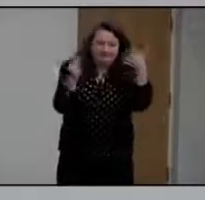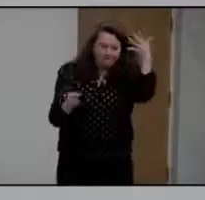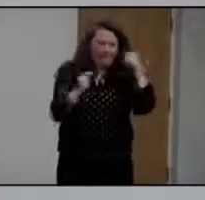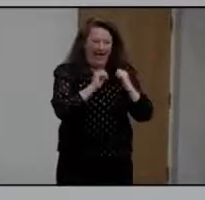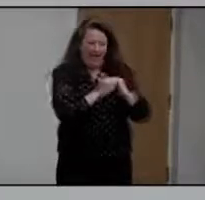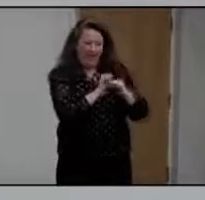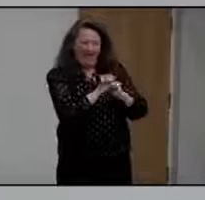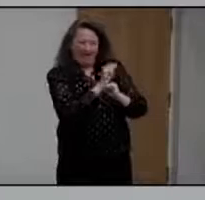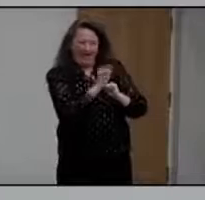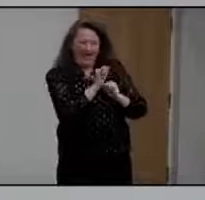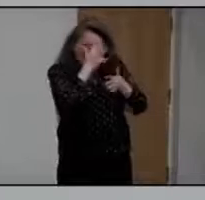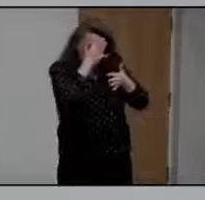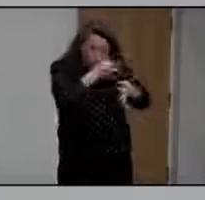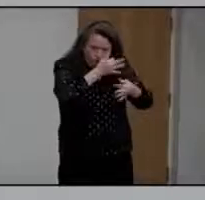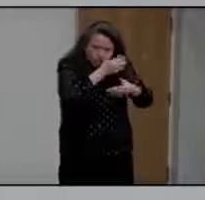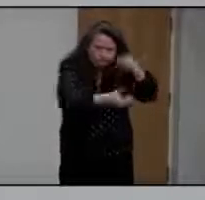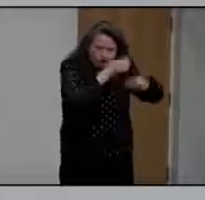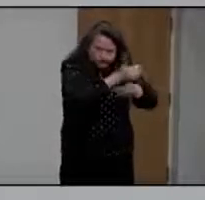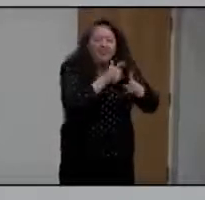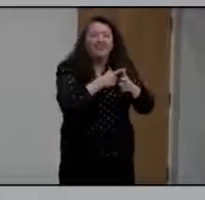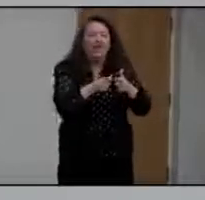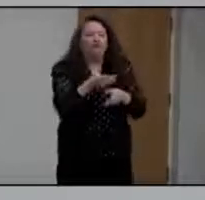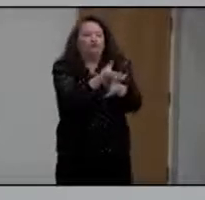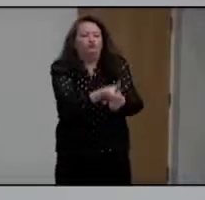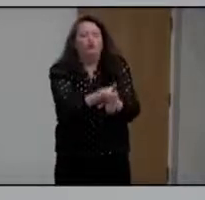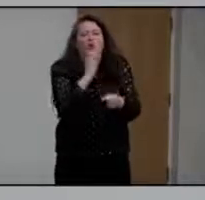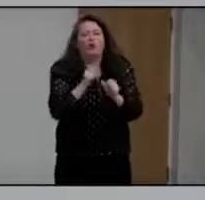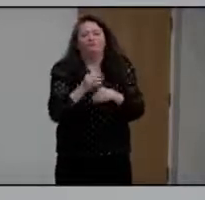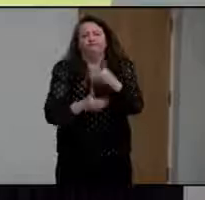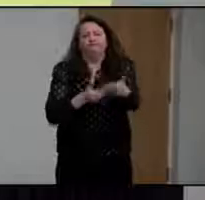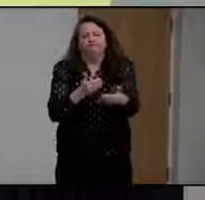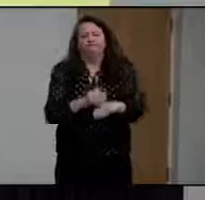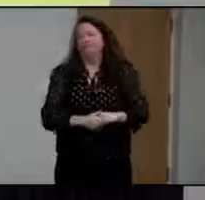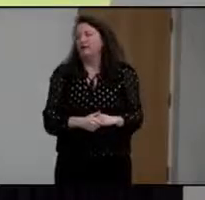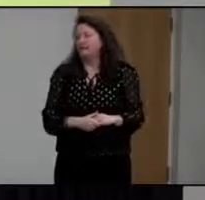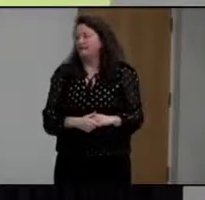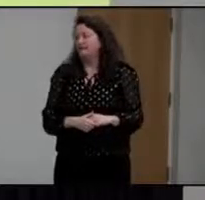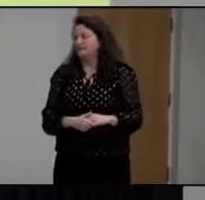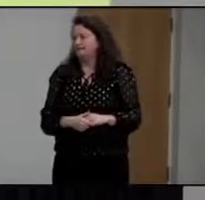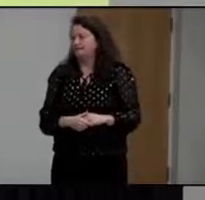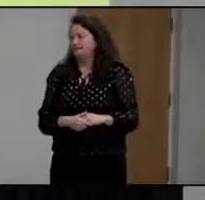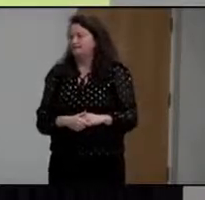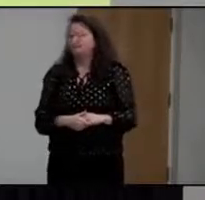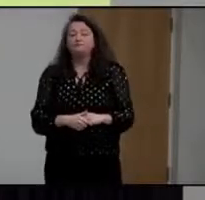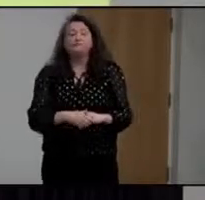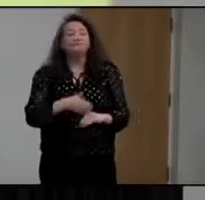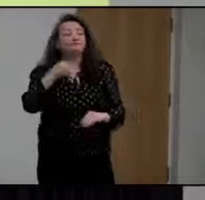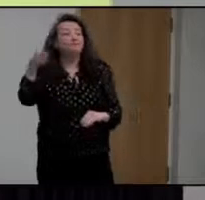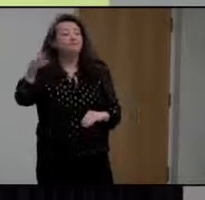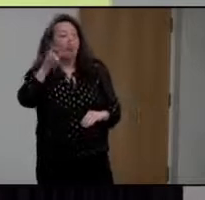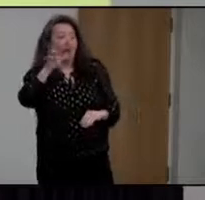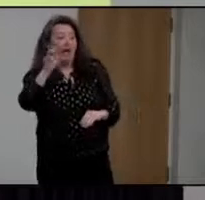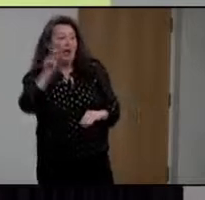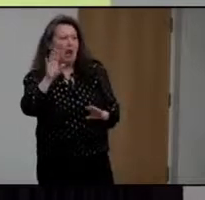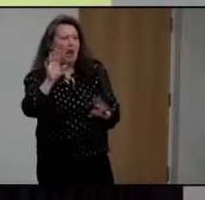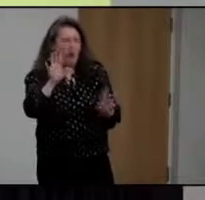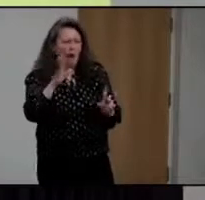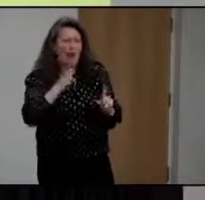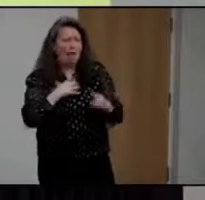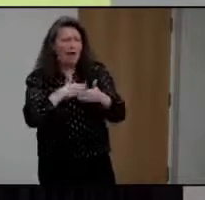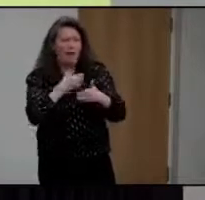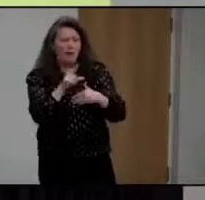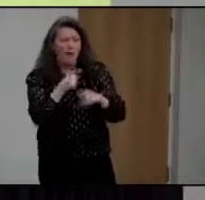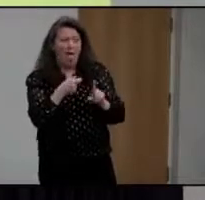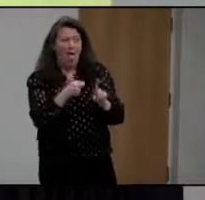trust this, and it's my name that is actually making the decision. This may be a bit of a stretch, but I